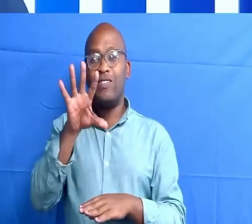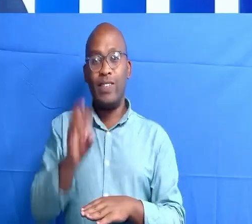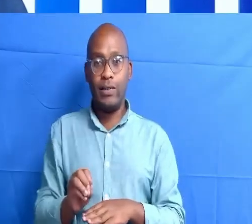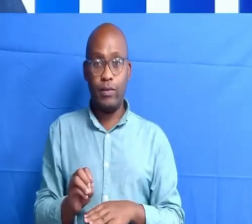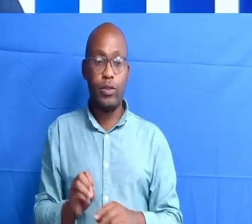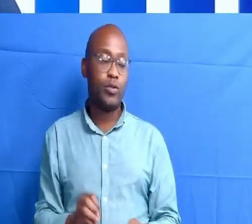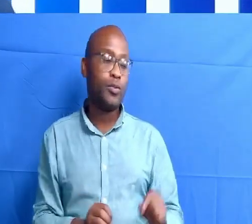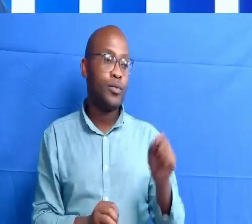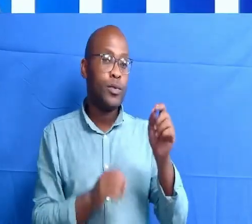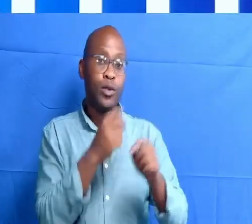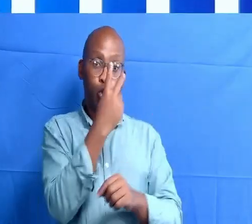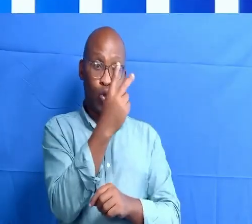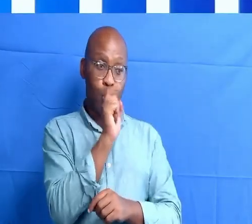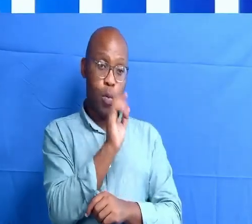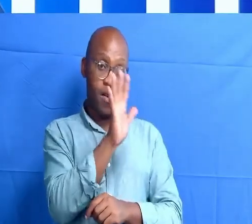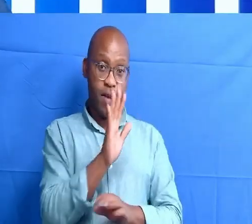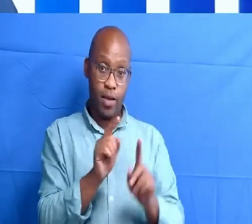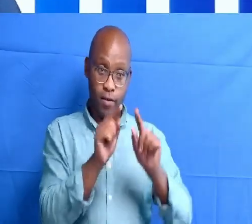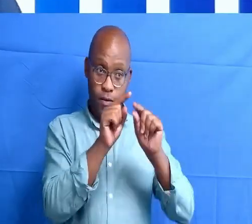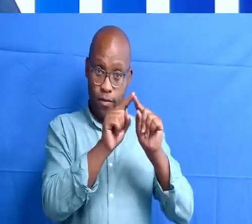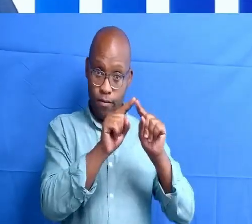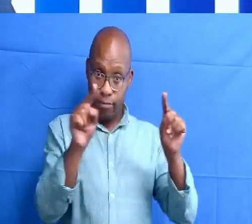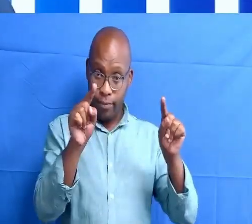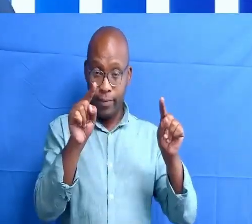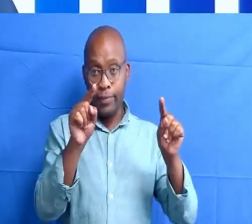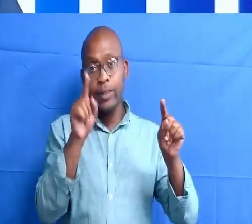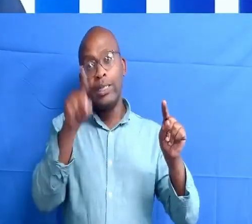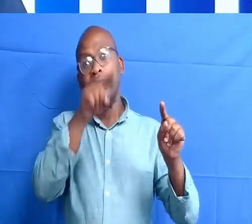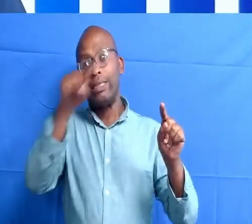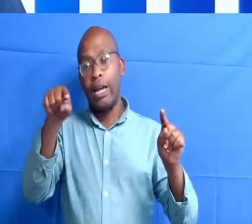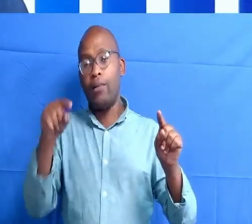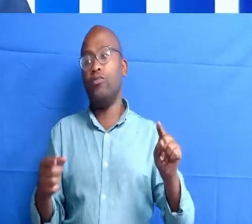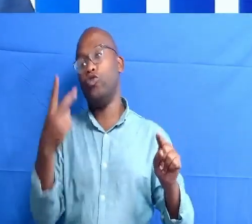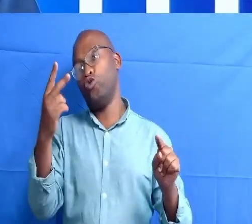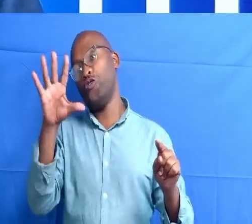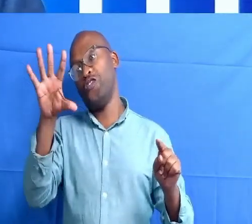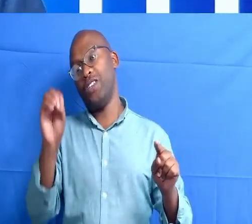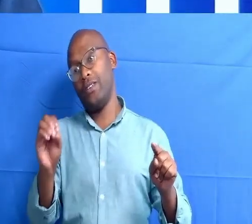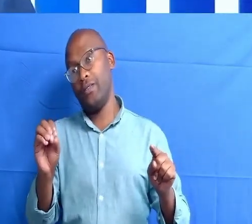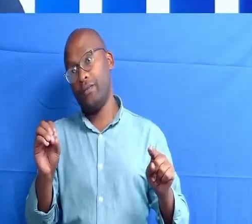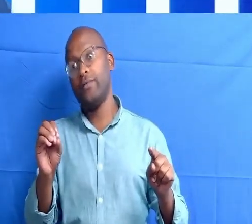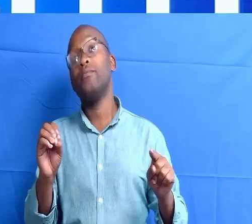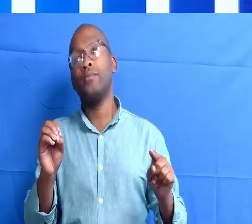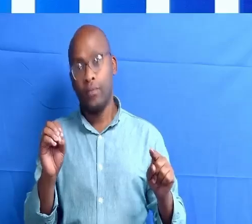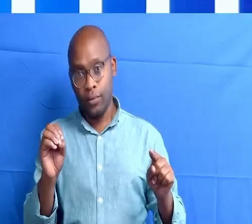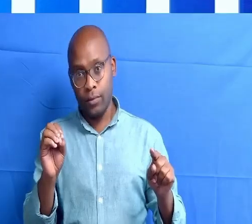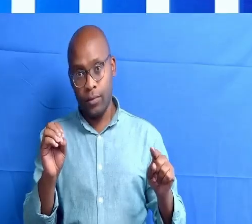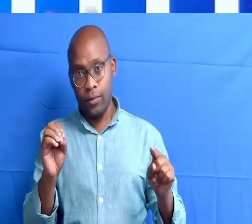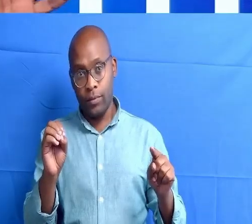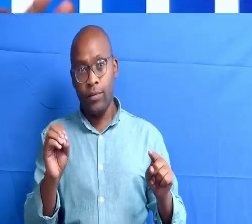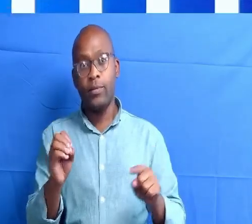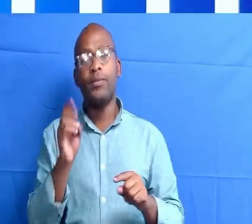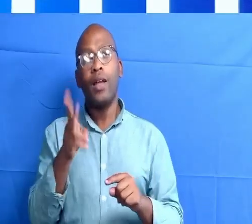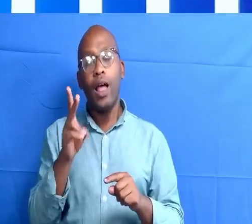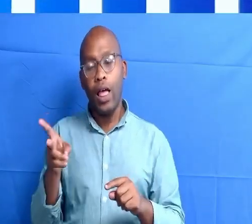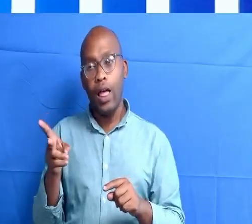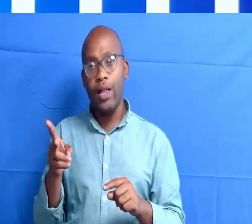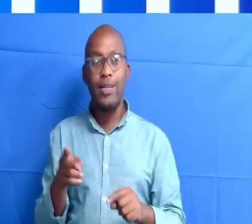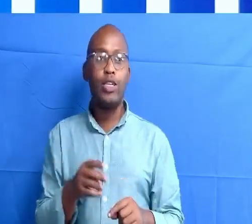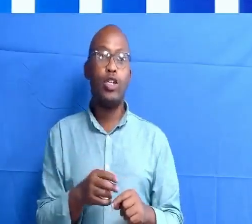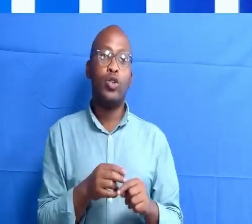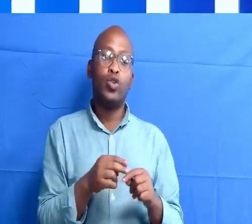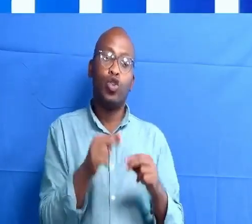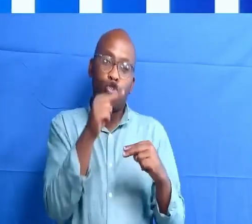by 2,5, and if I get the answer, then I will divide by from centimeters to meters,